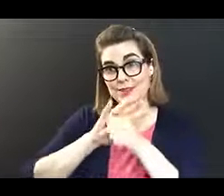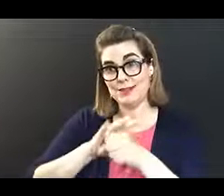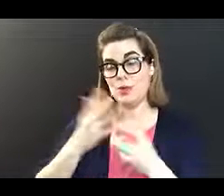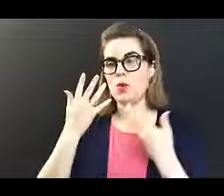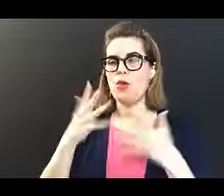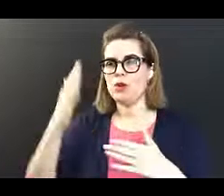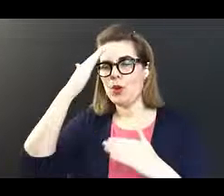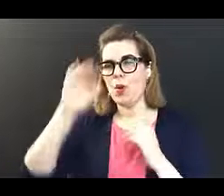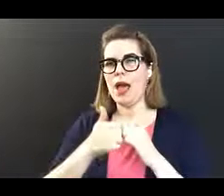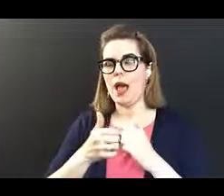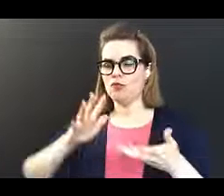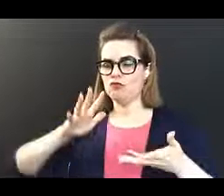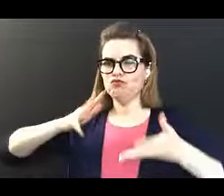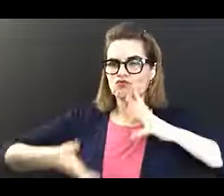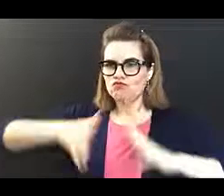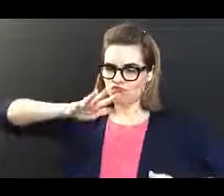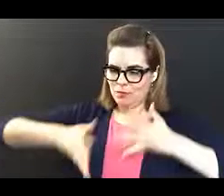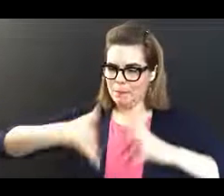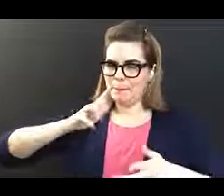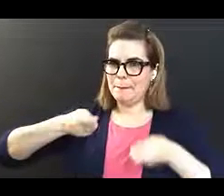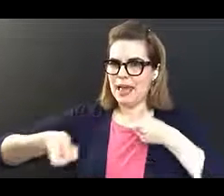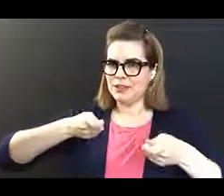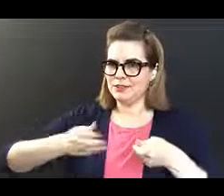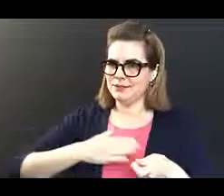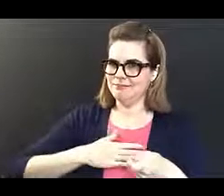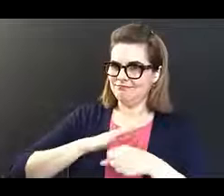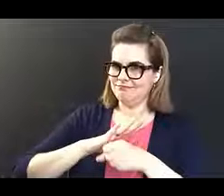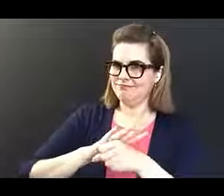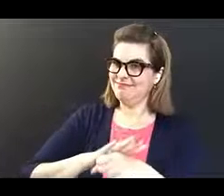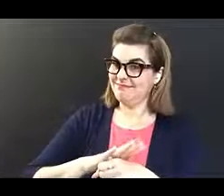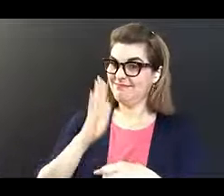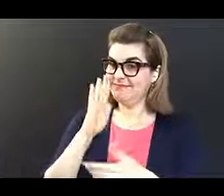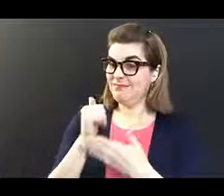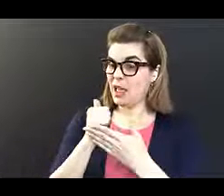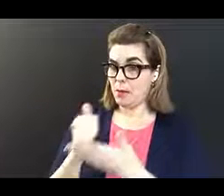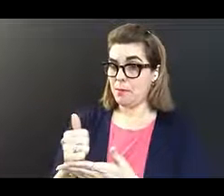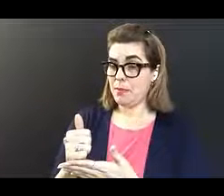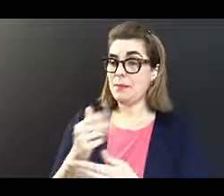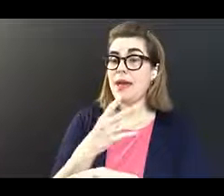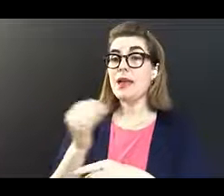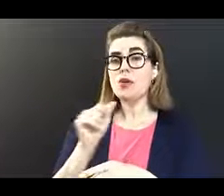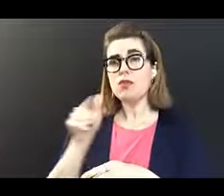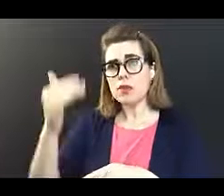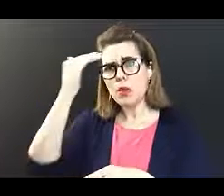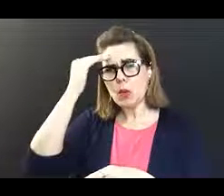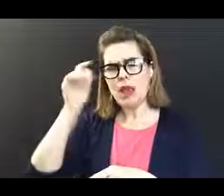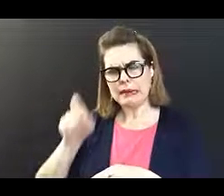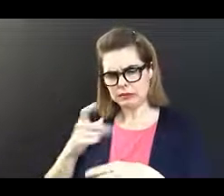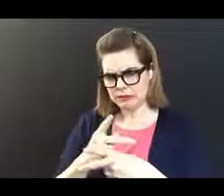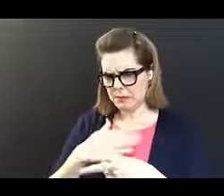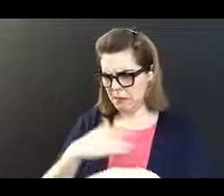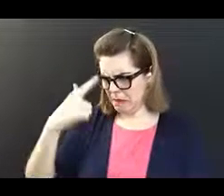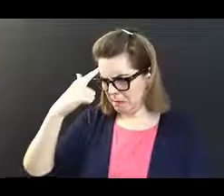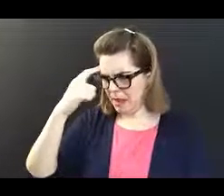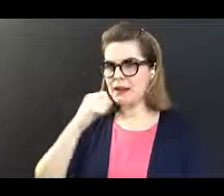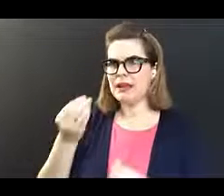with these things, and taking care of their wellness will be less stigmatized as well. And we have, I know,